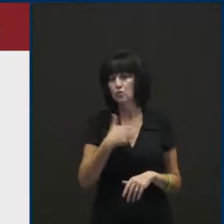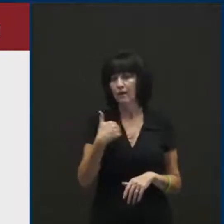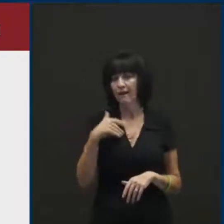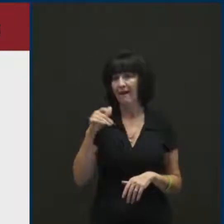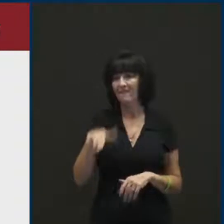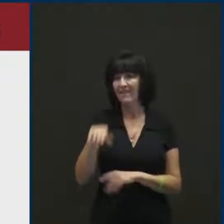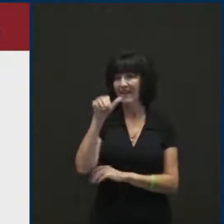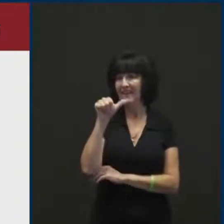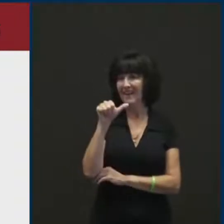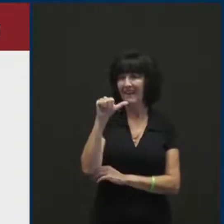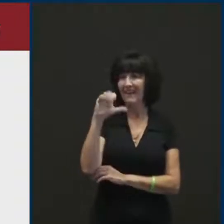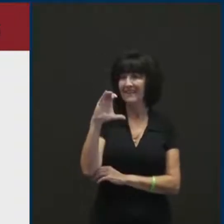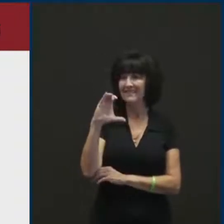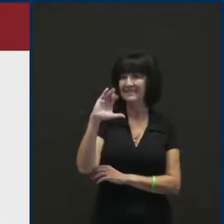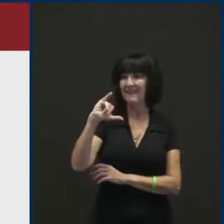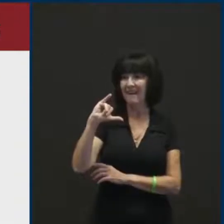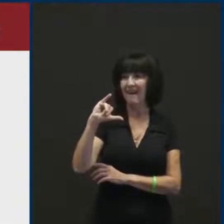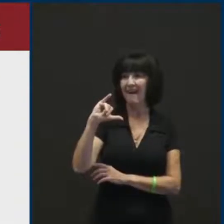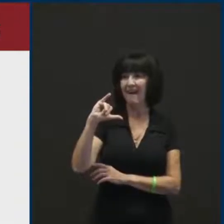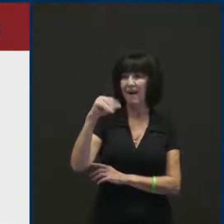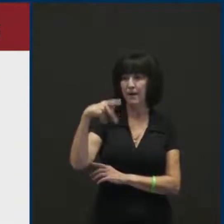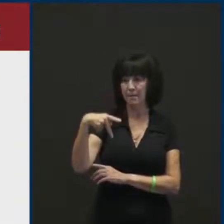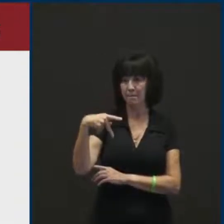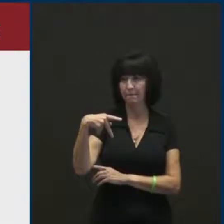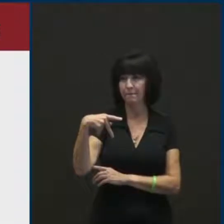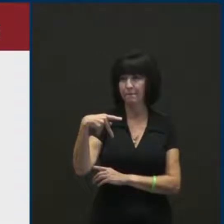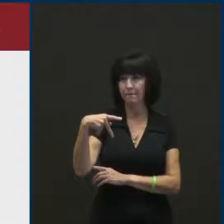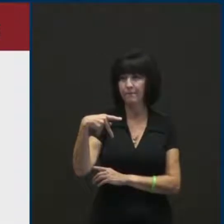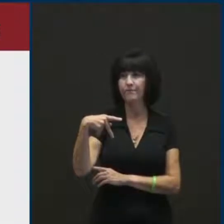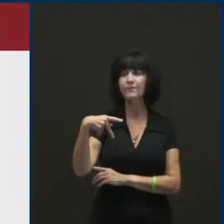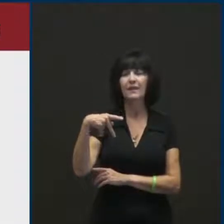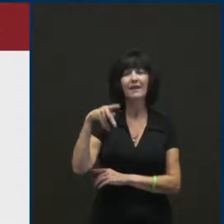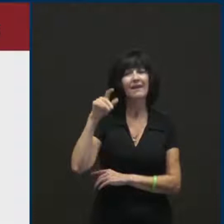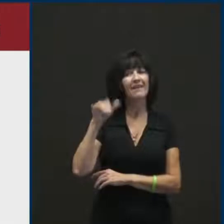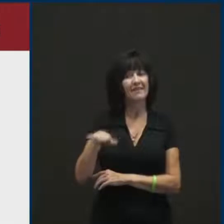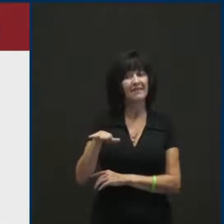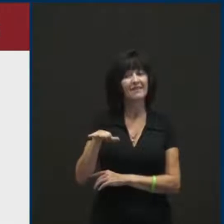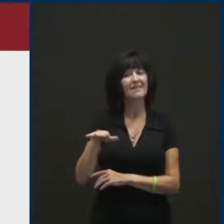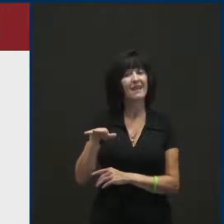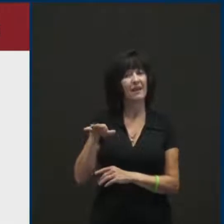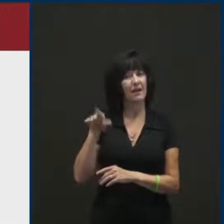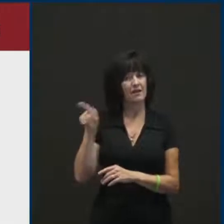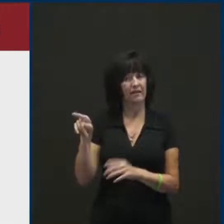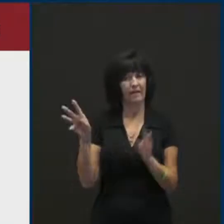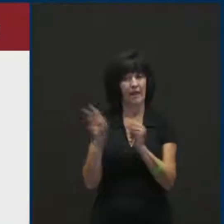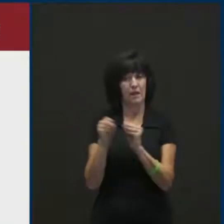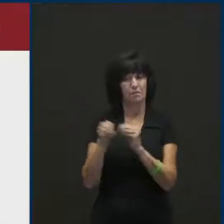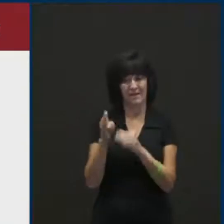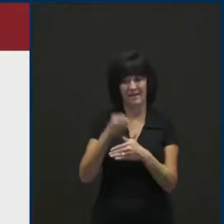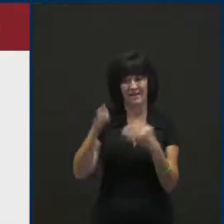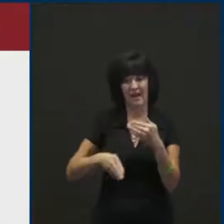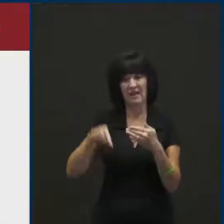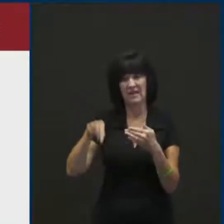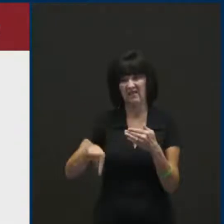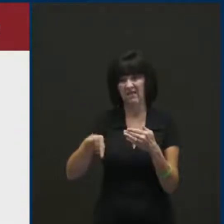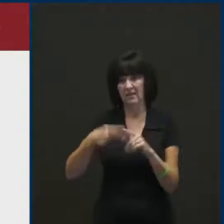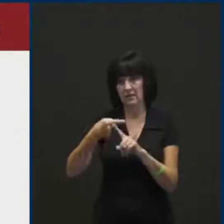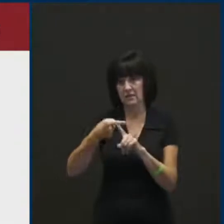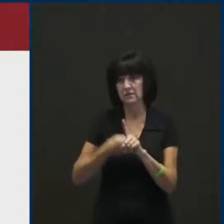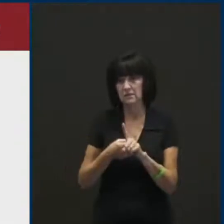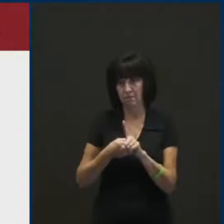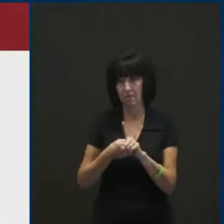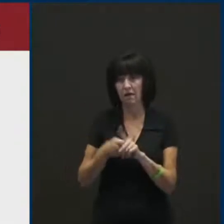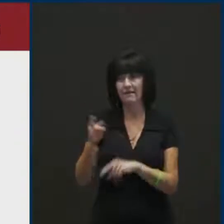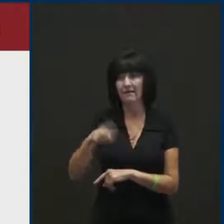the ACIP. And the ACIP is meeting at the end of this month, and they are going to come up with some